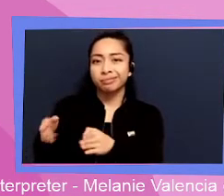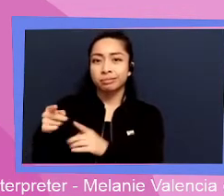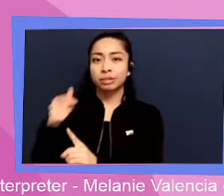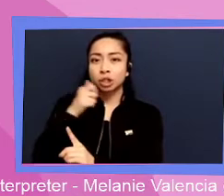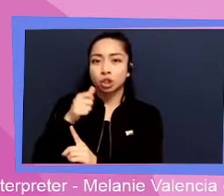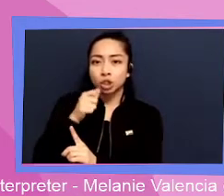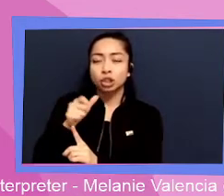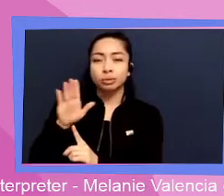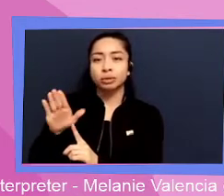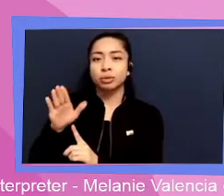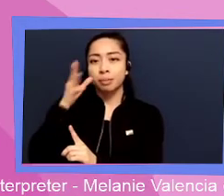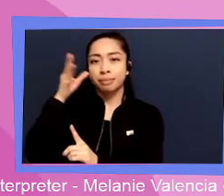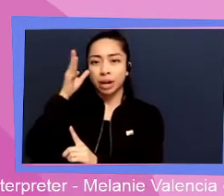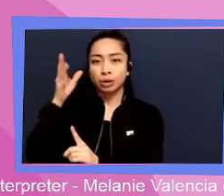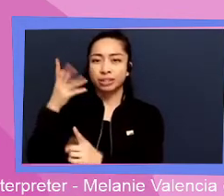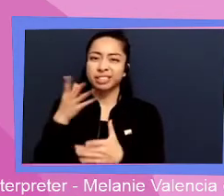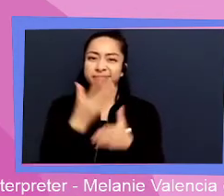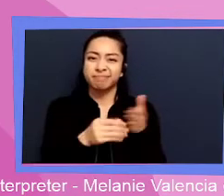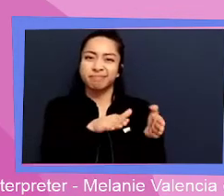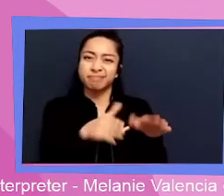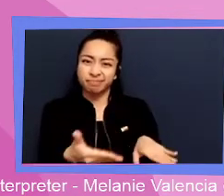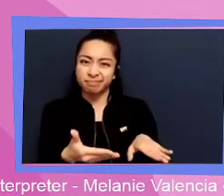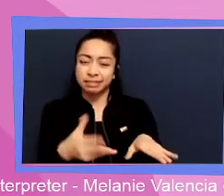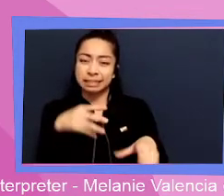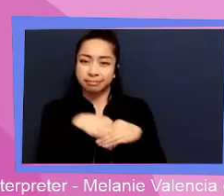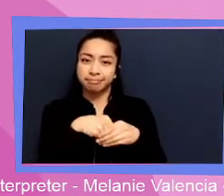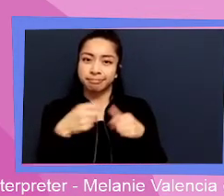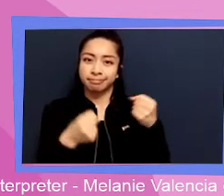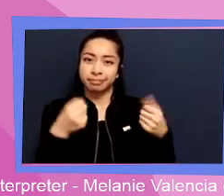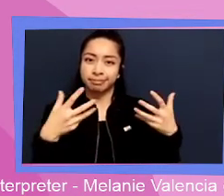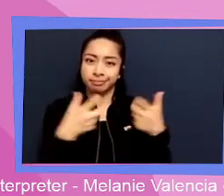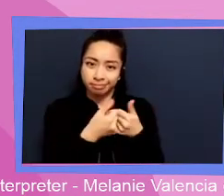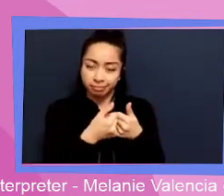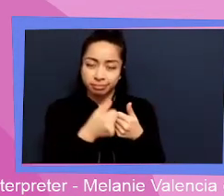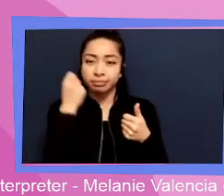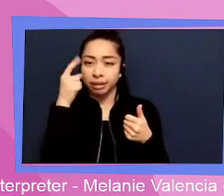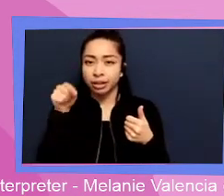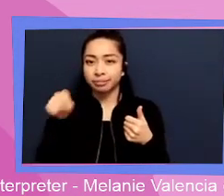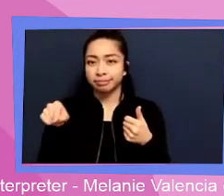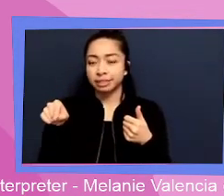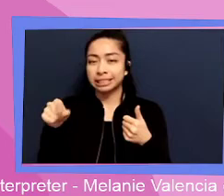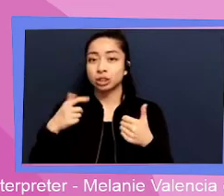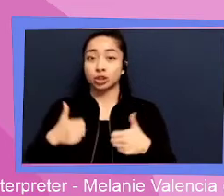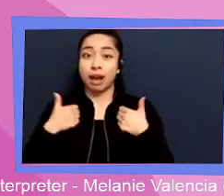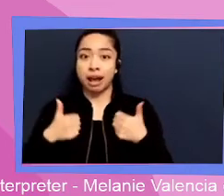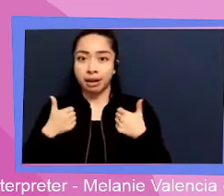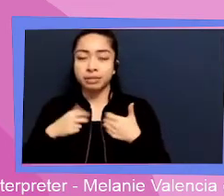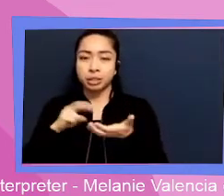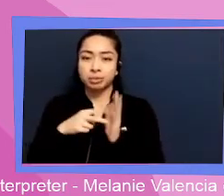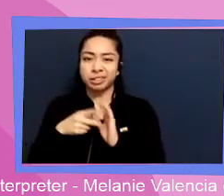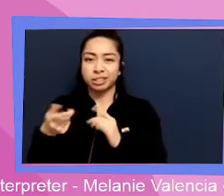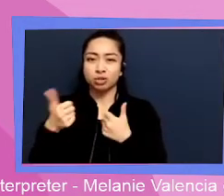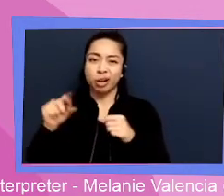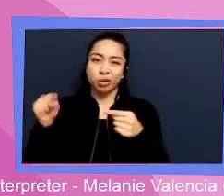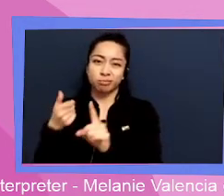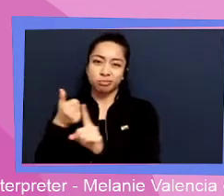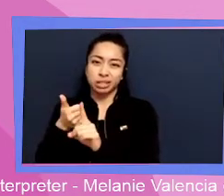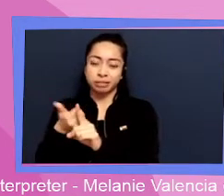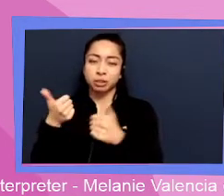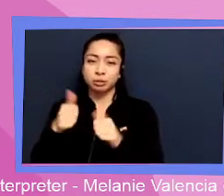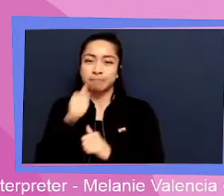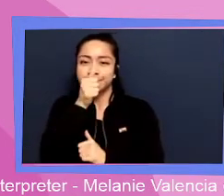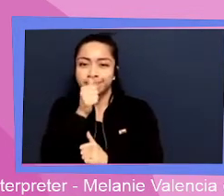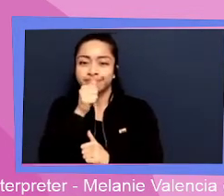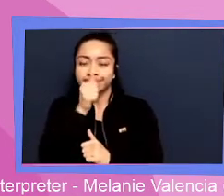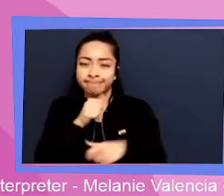car accident that she survived, and she's taken to bruising herself as a form of coping with her grief. And so when